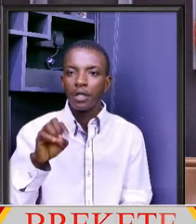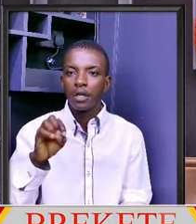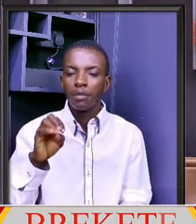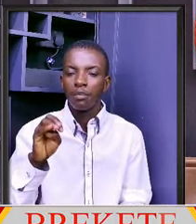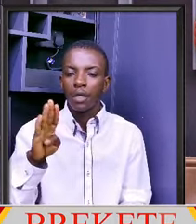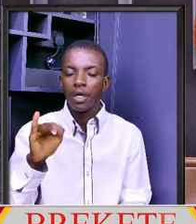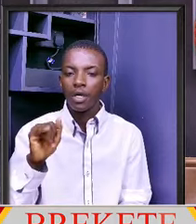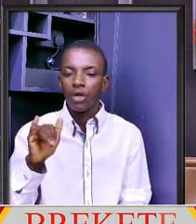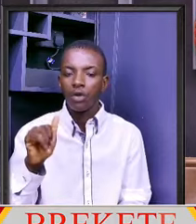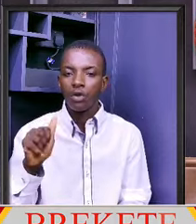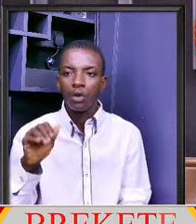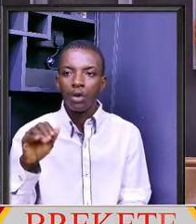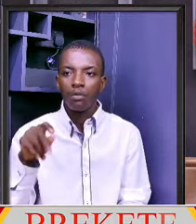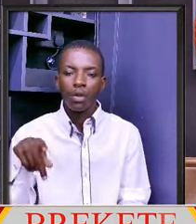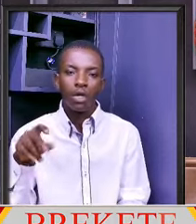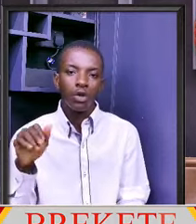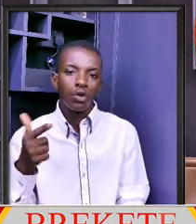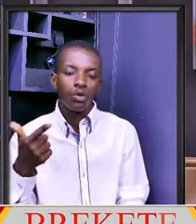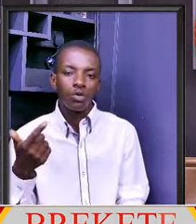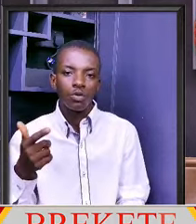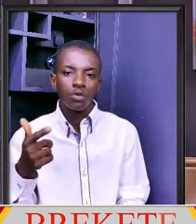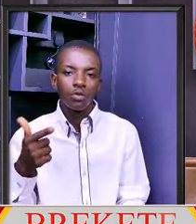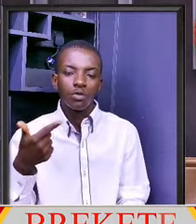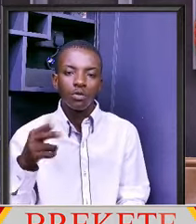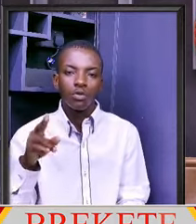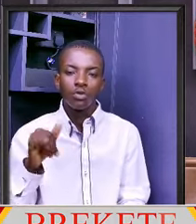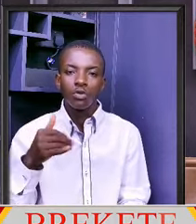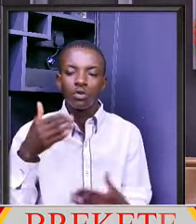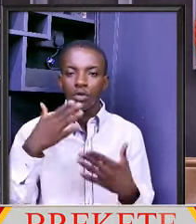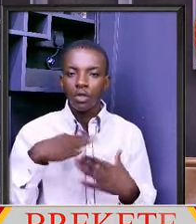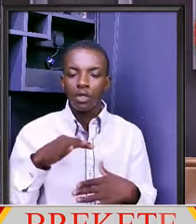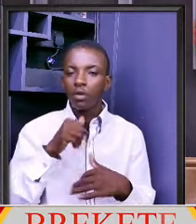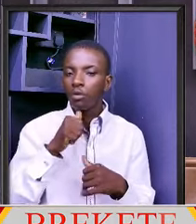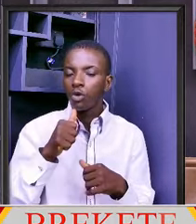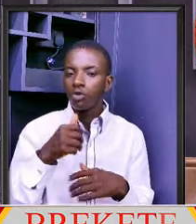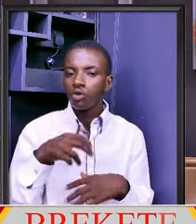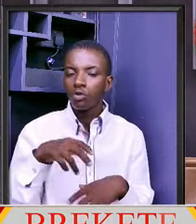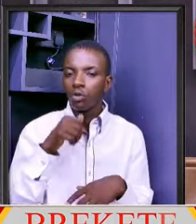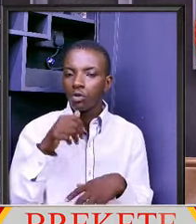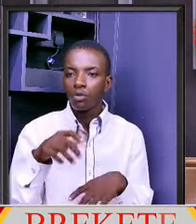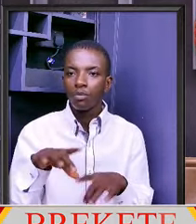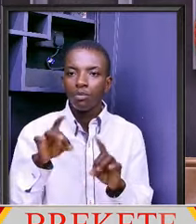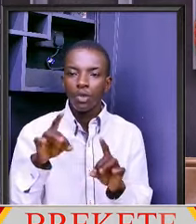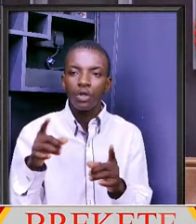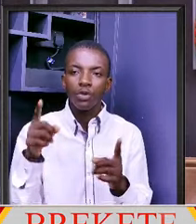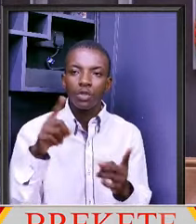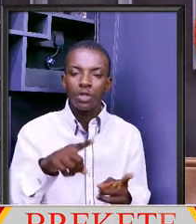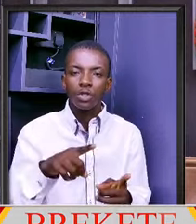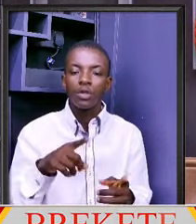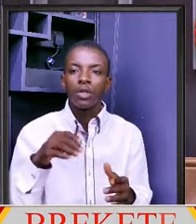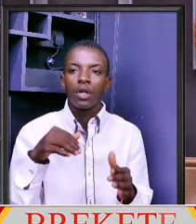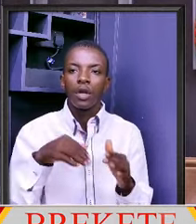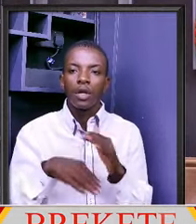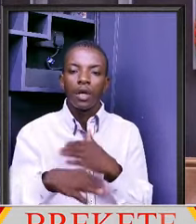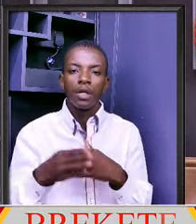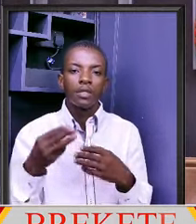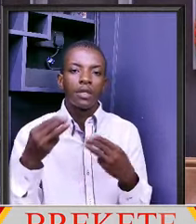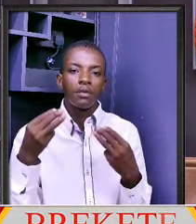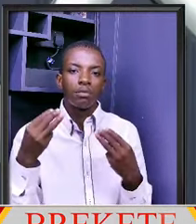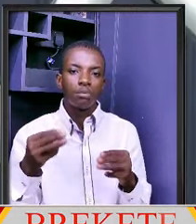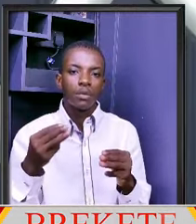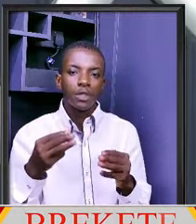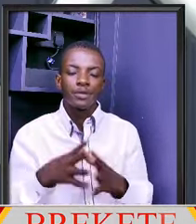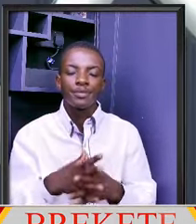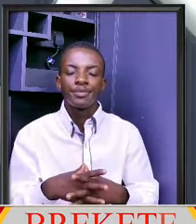Shamsuddin Adebayo, Akwelogu, go just calm down. But you know, peak till we enter